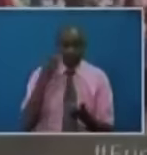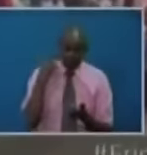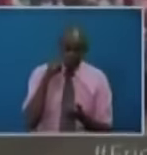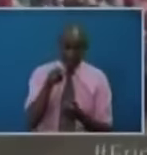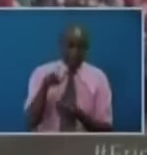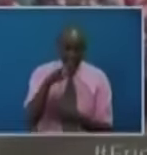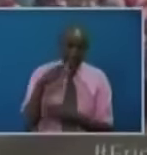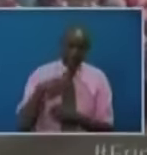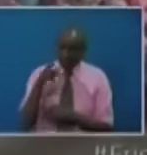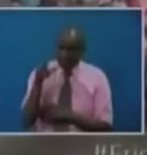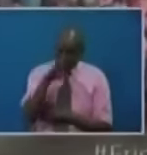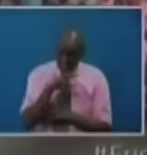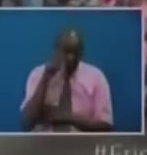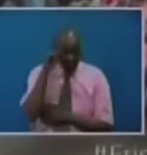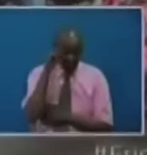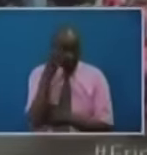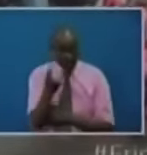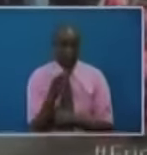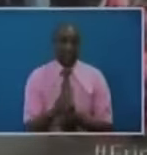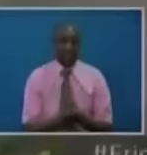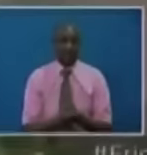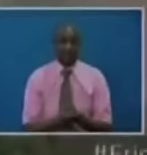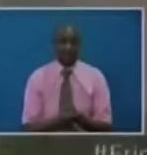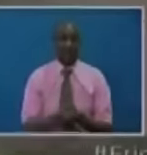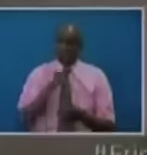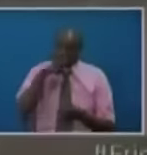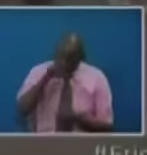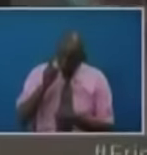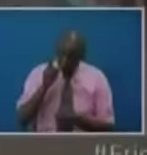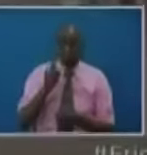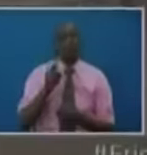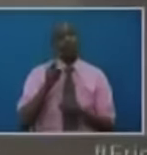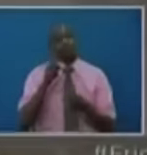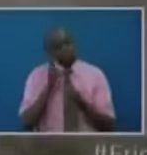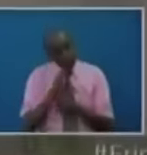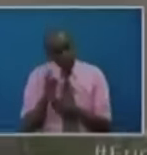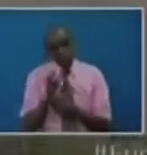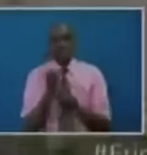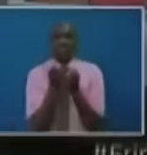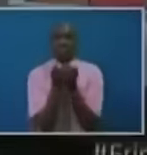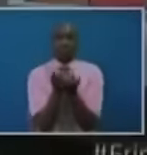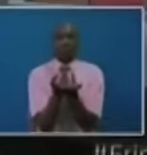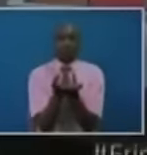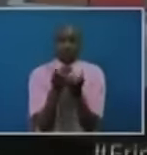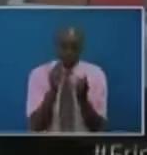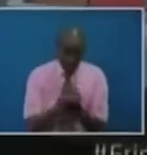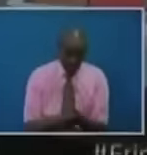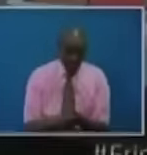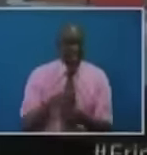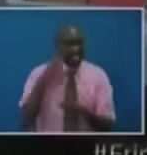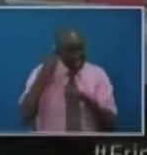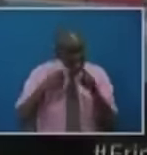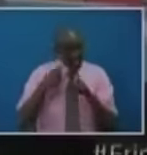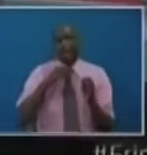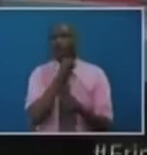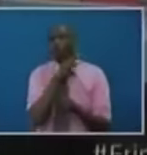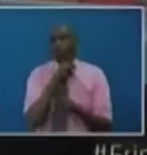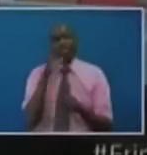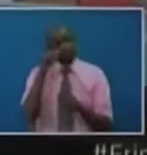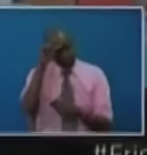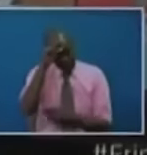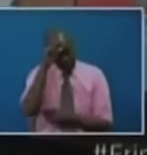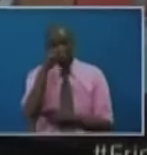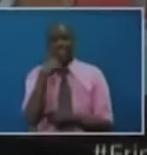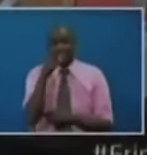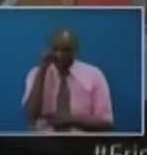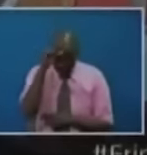to residents of the coastal city of Mombasa who endure crossing via the Likoni ferry. And after years of complaints to the government to